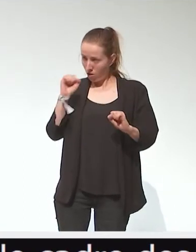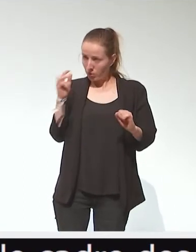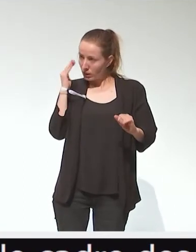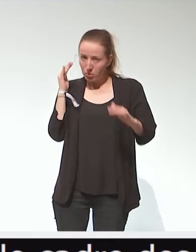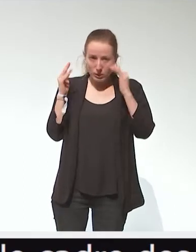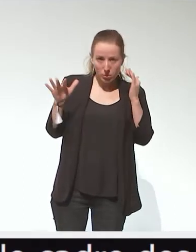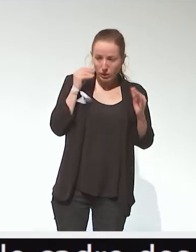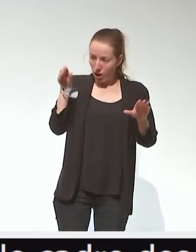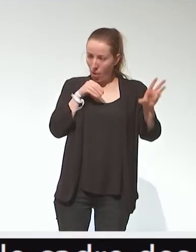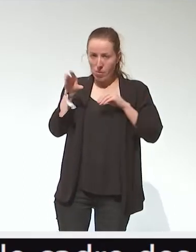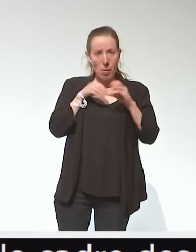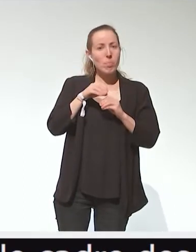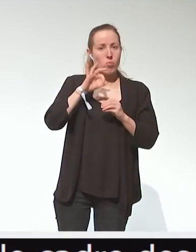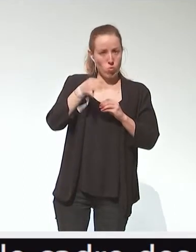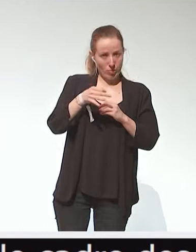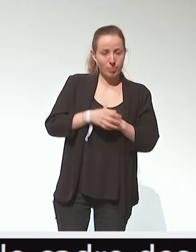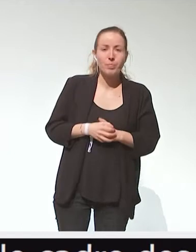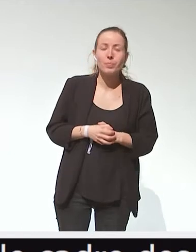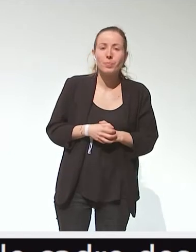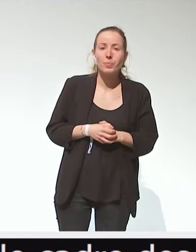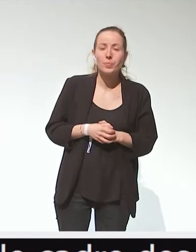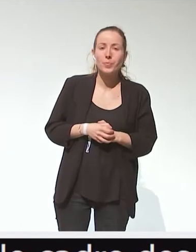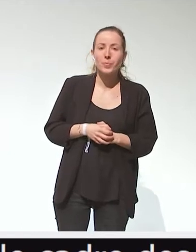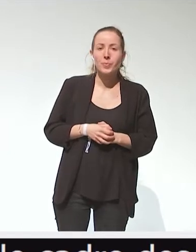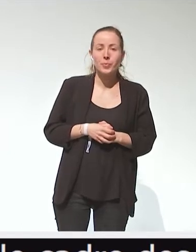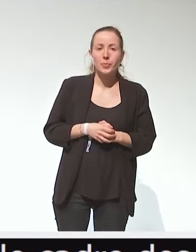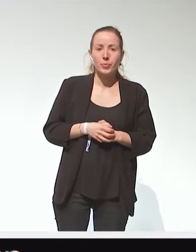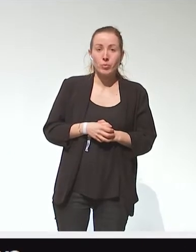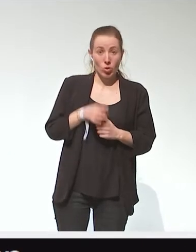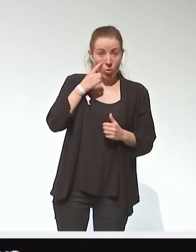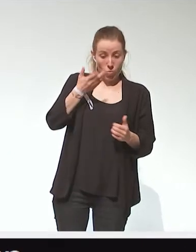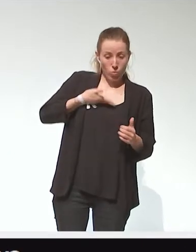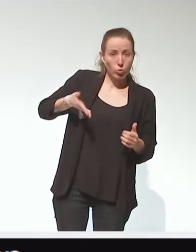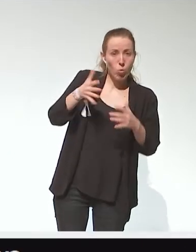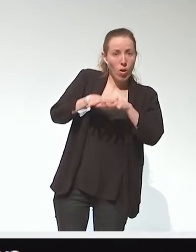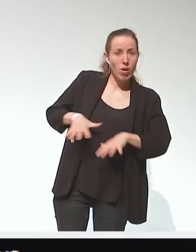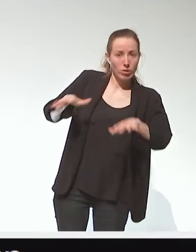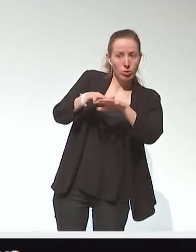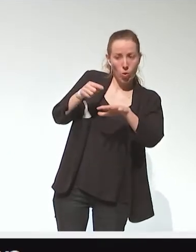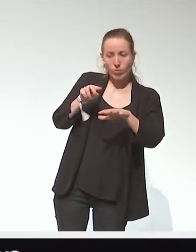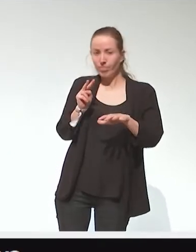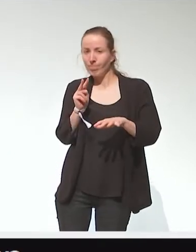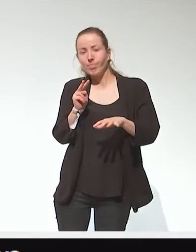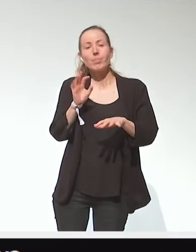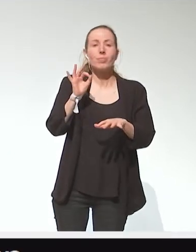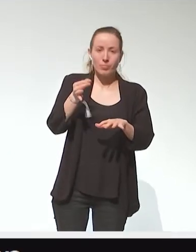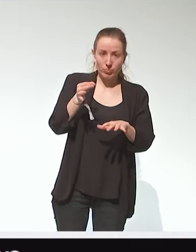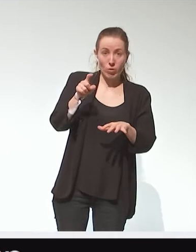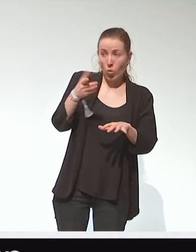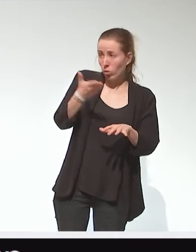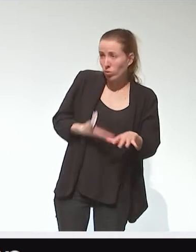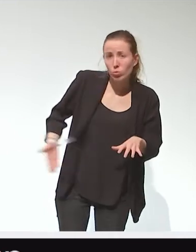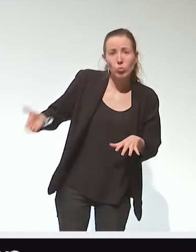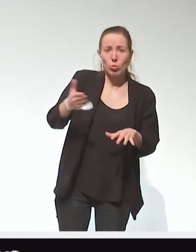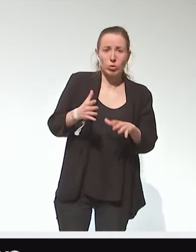compass. I will say it again, because it should be the compass of everybody. And right now, as a sector, we are not there. As a sector, as a